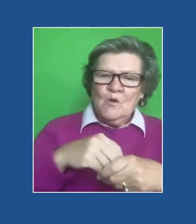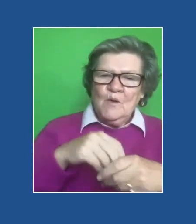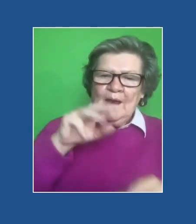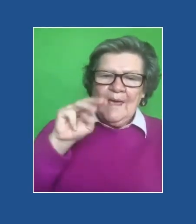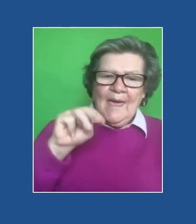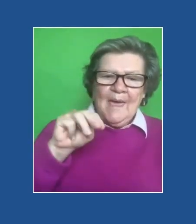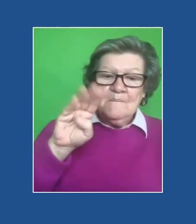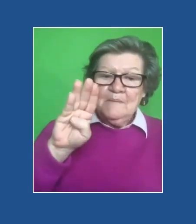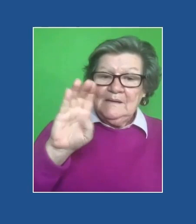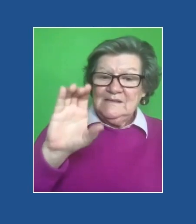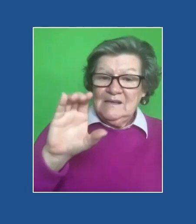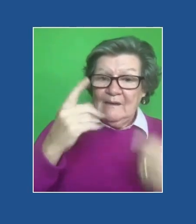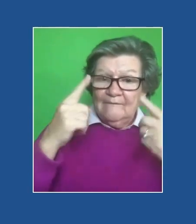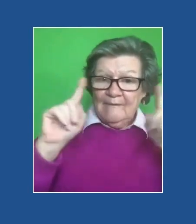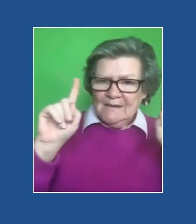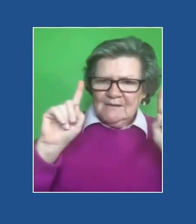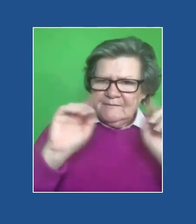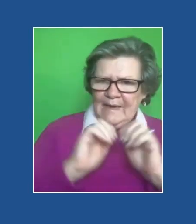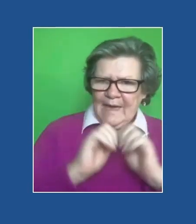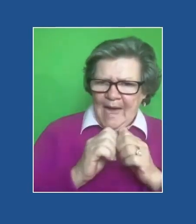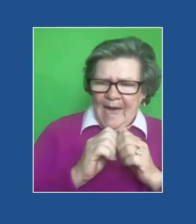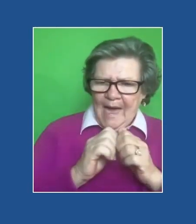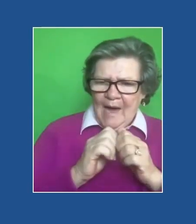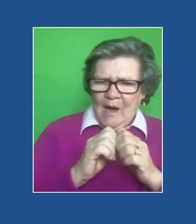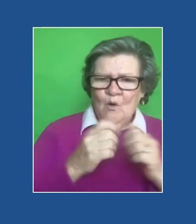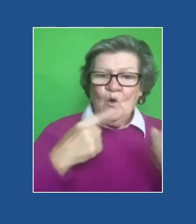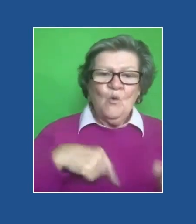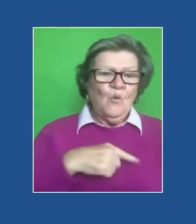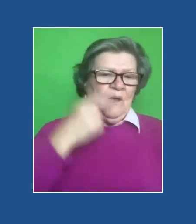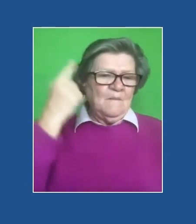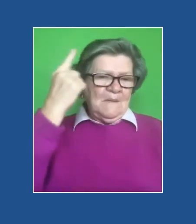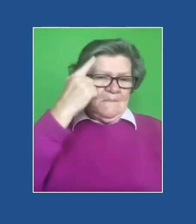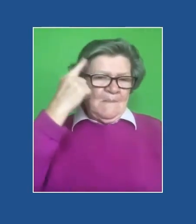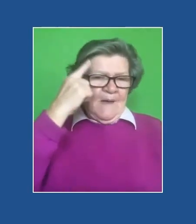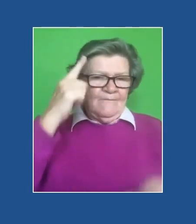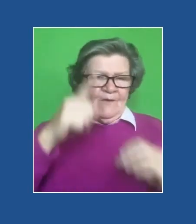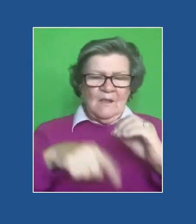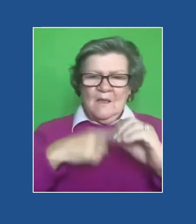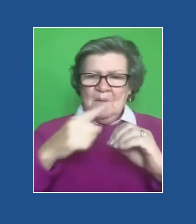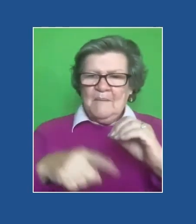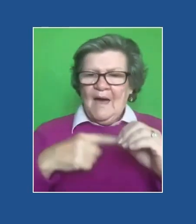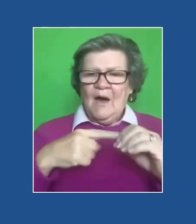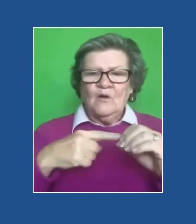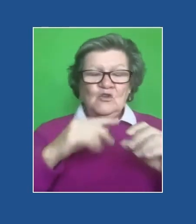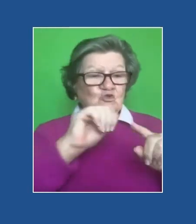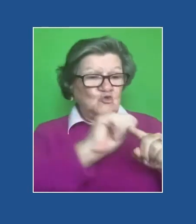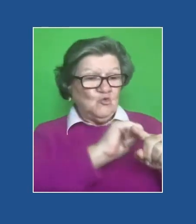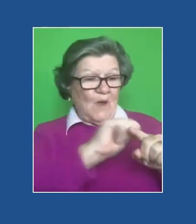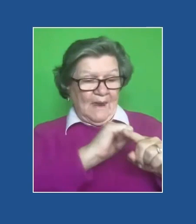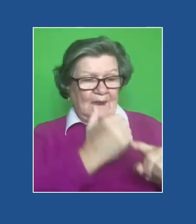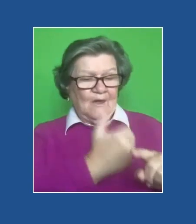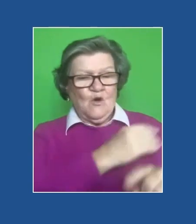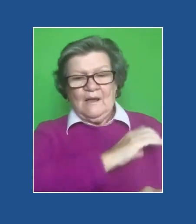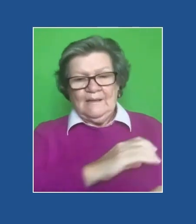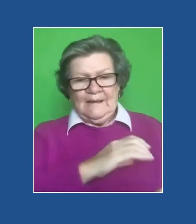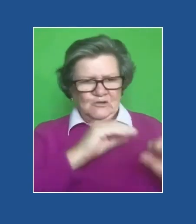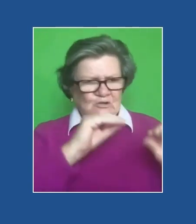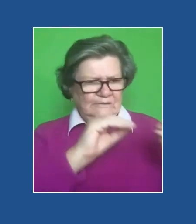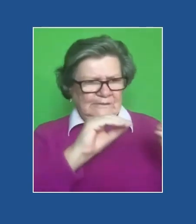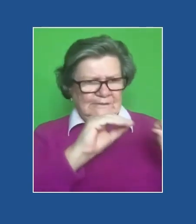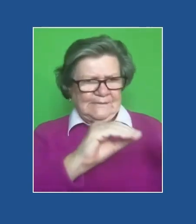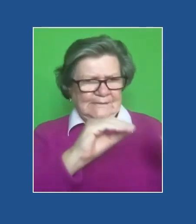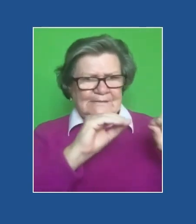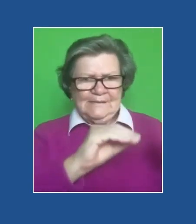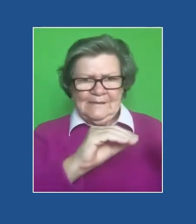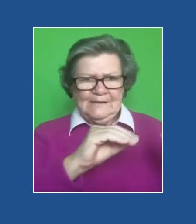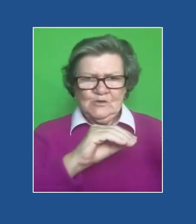an effective way, one of the things that we've been very mindful of is supporting our training clinicians and helping us do this. And so first and foremost,